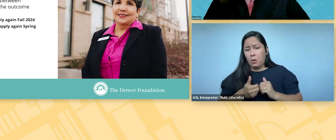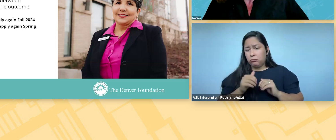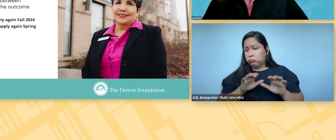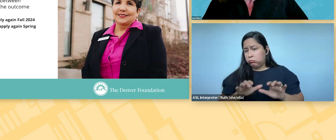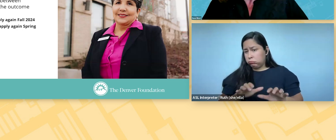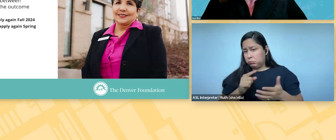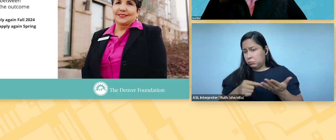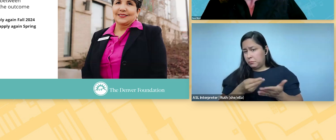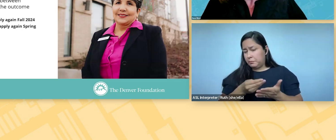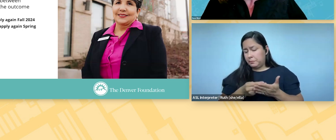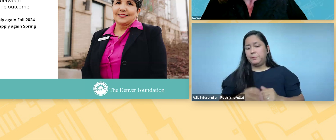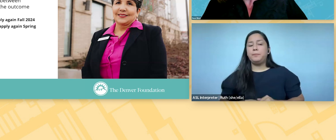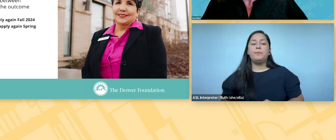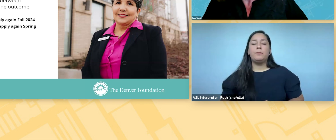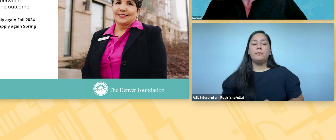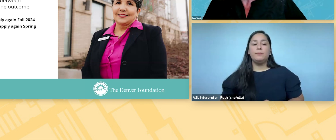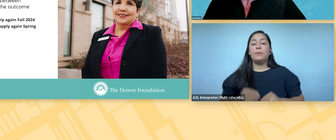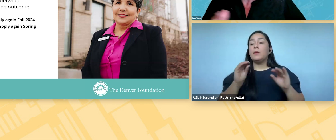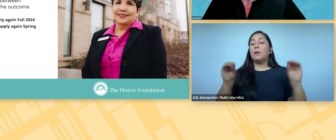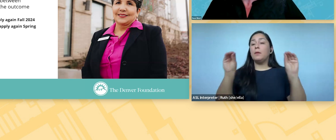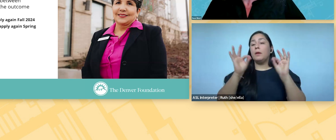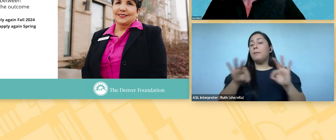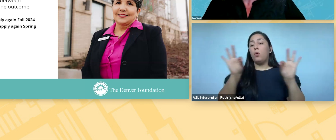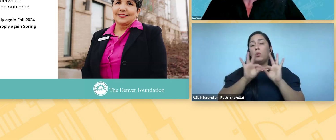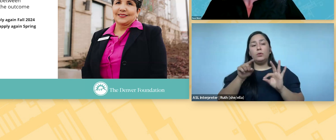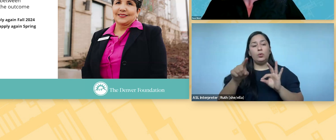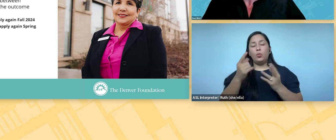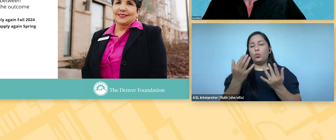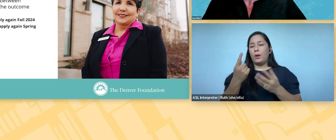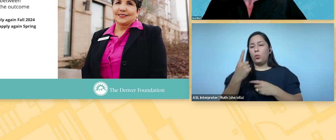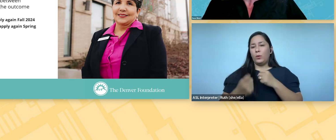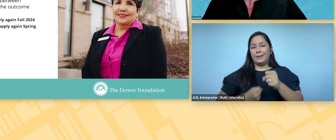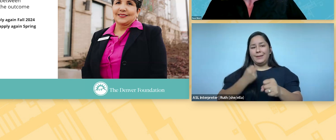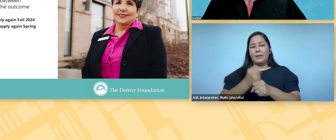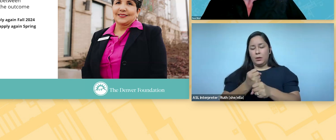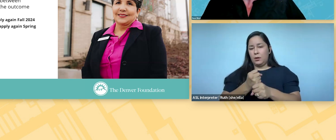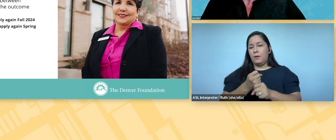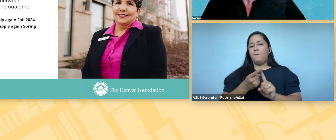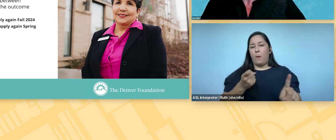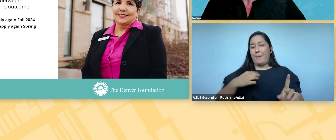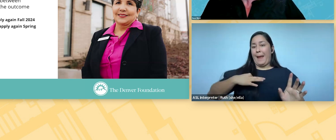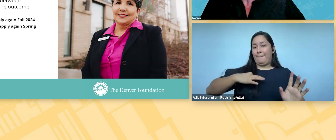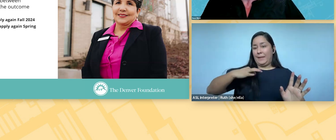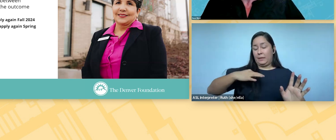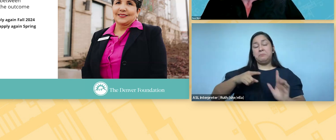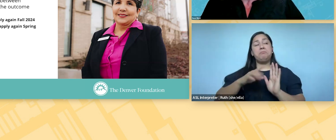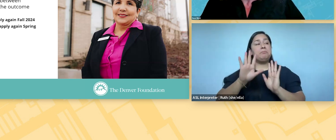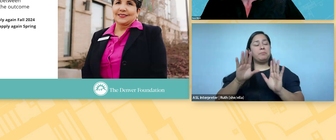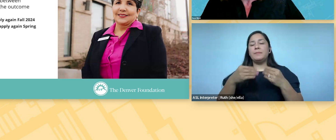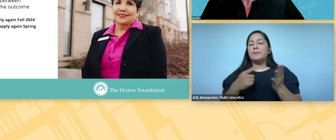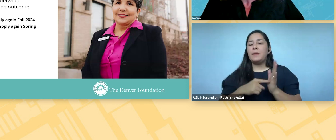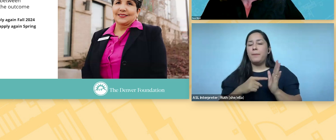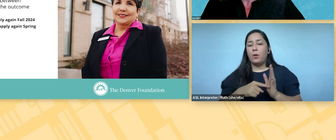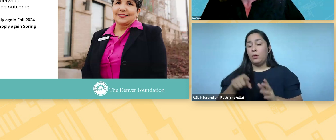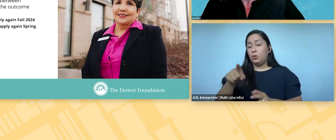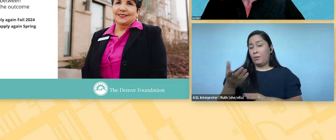very importantly, you need to make sure that you wait 1 full calendar year between applications. So that means that if you applied on